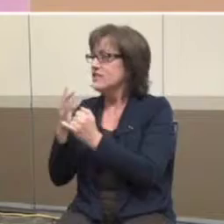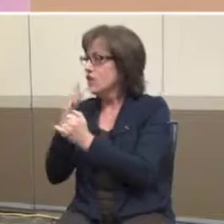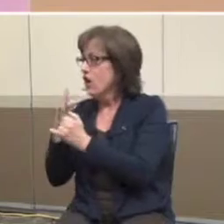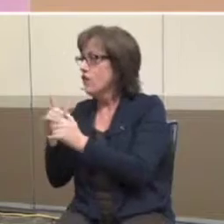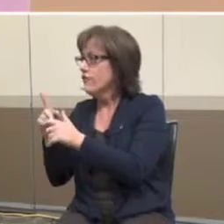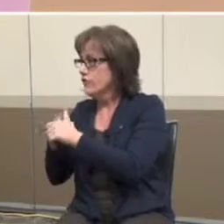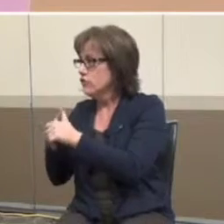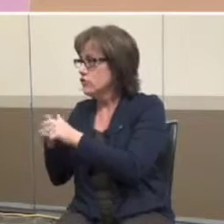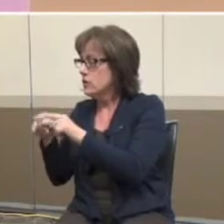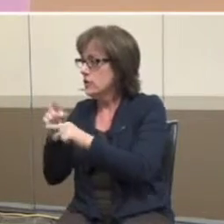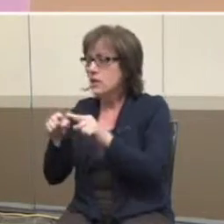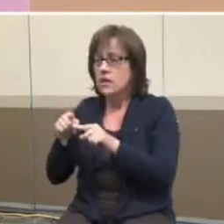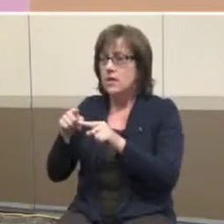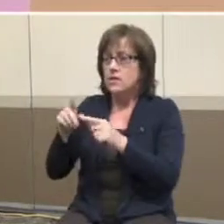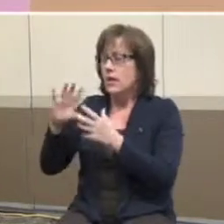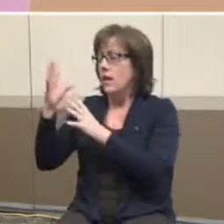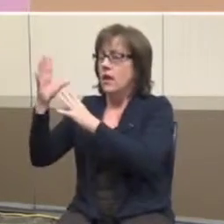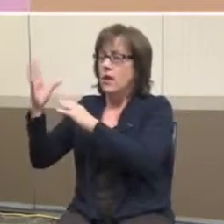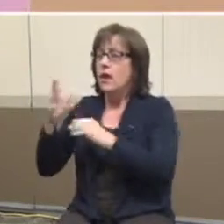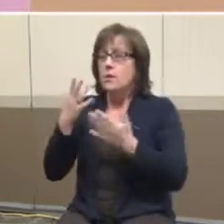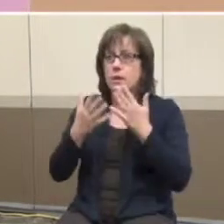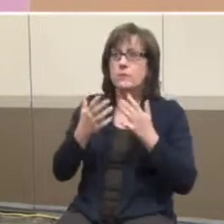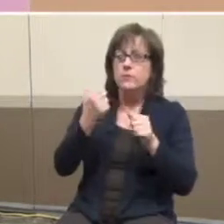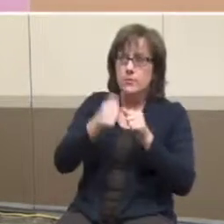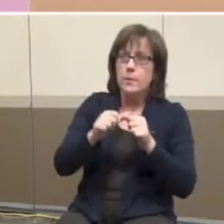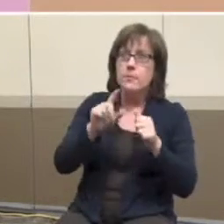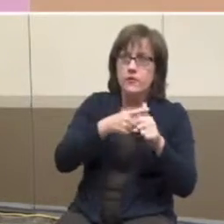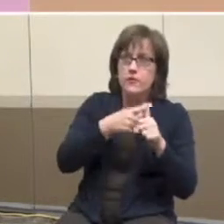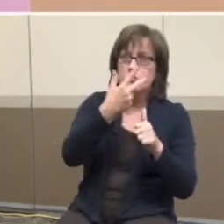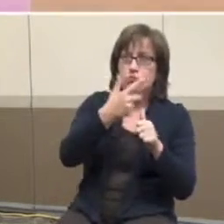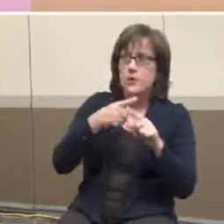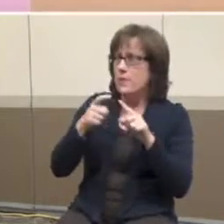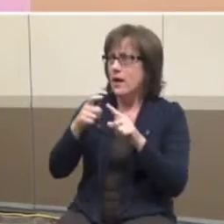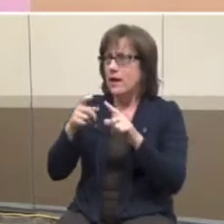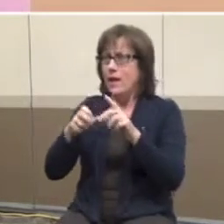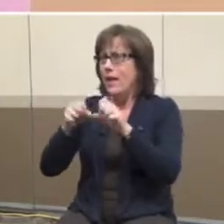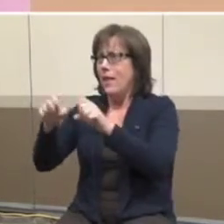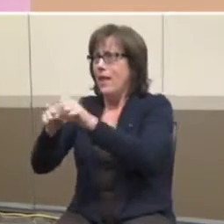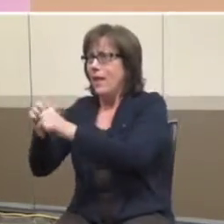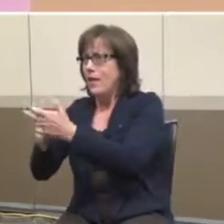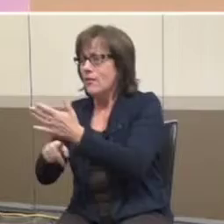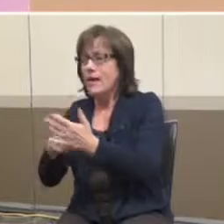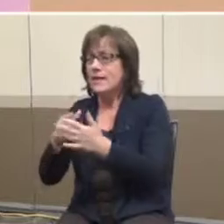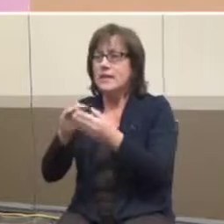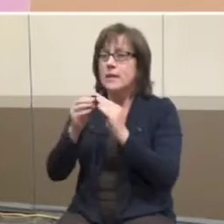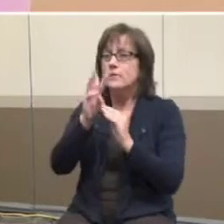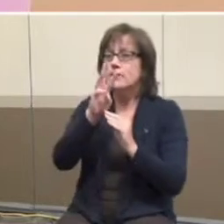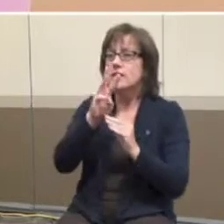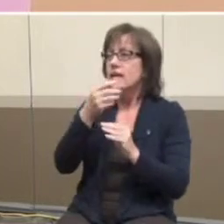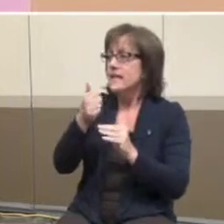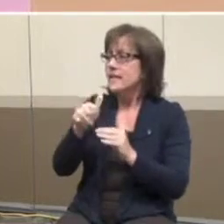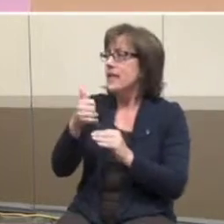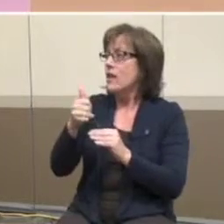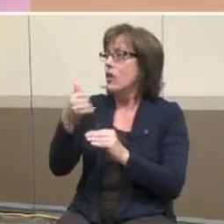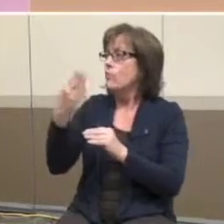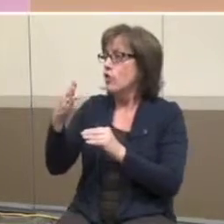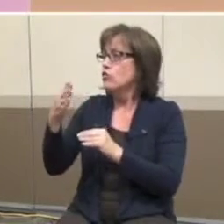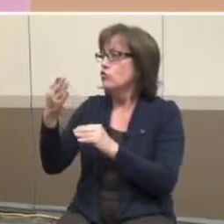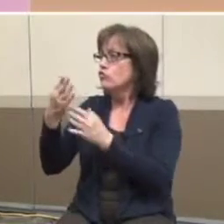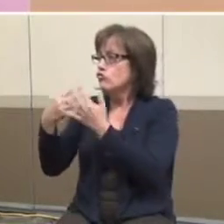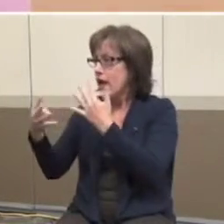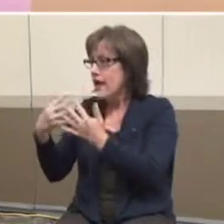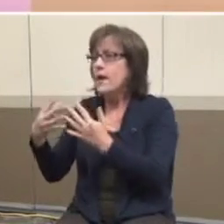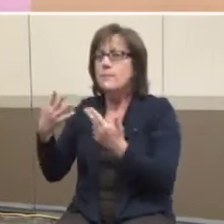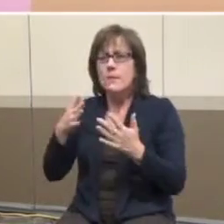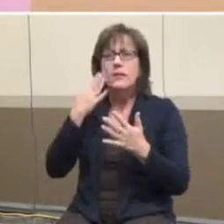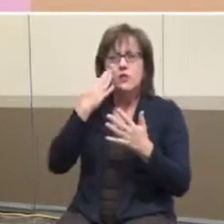really did remember the first 3, but they're grasping for what they know. So like, on number 6, yellow, blue, gray, they probably knew yellow,